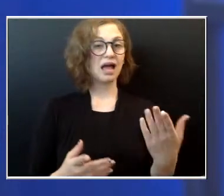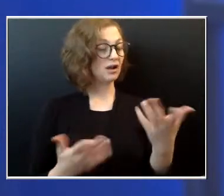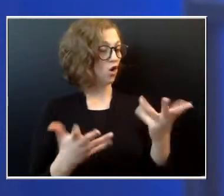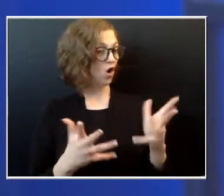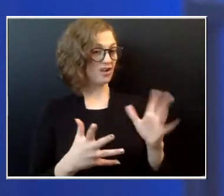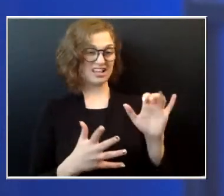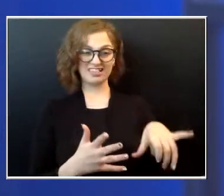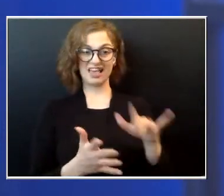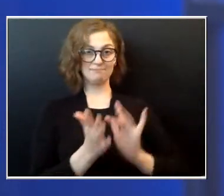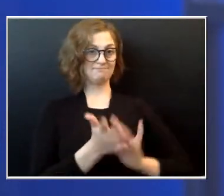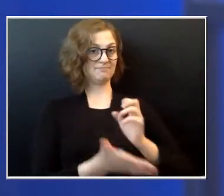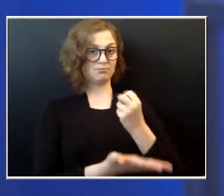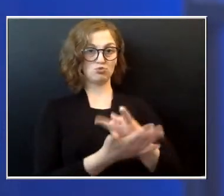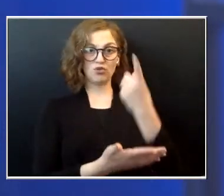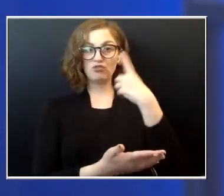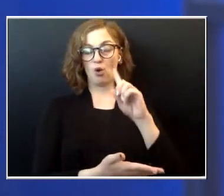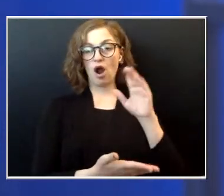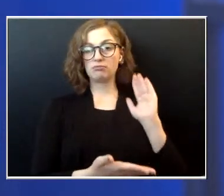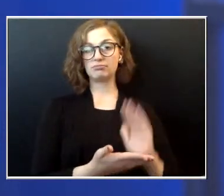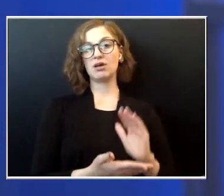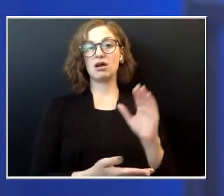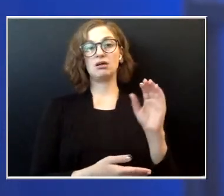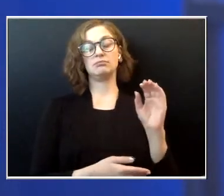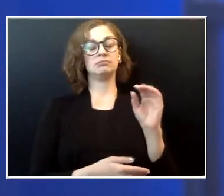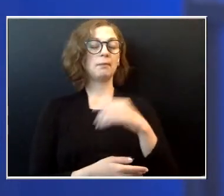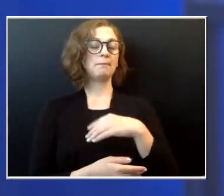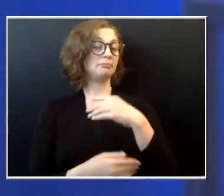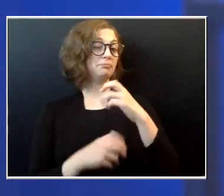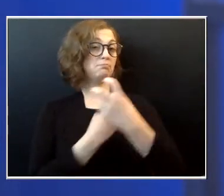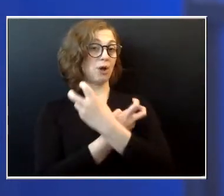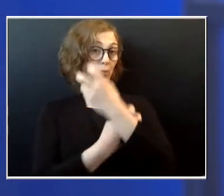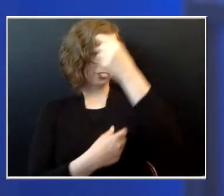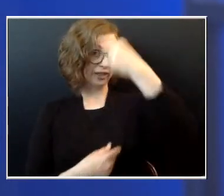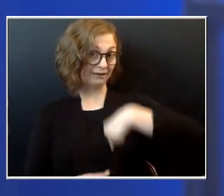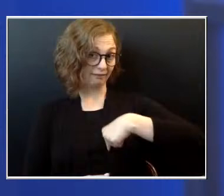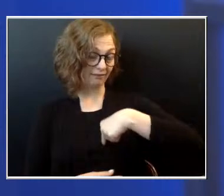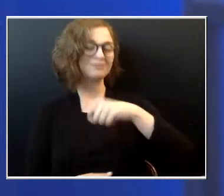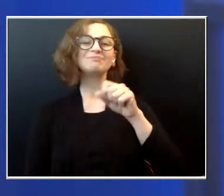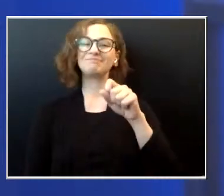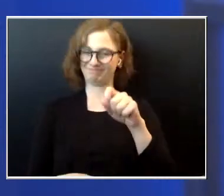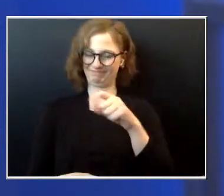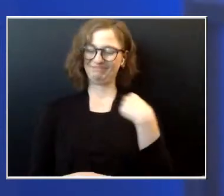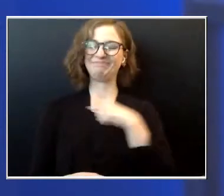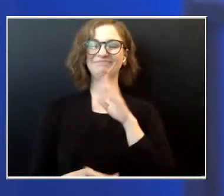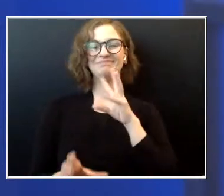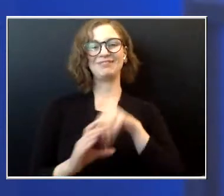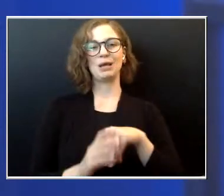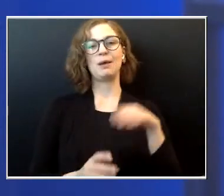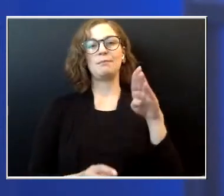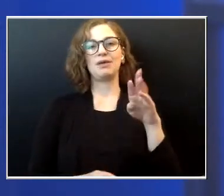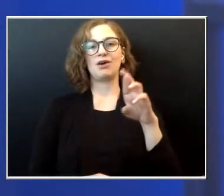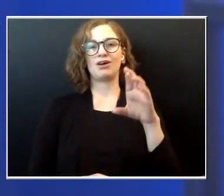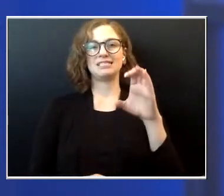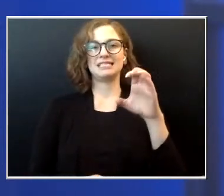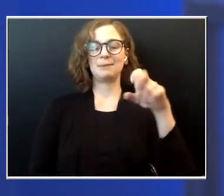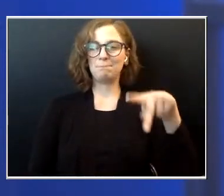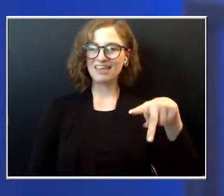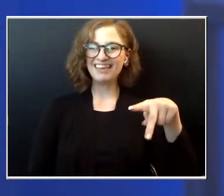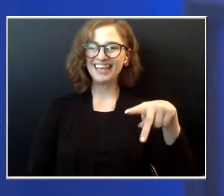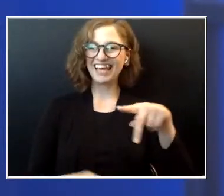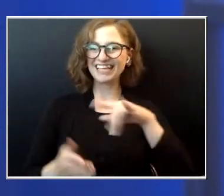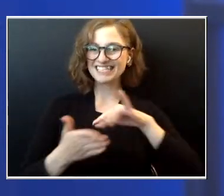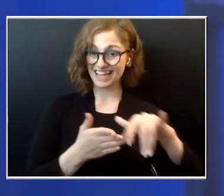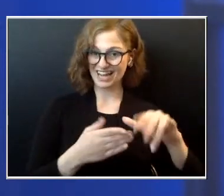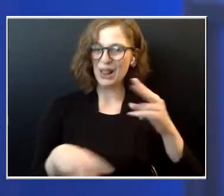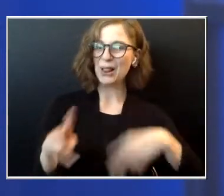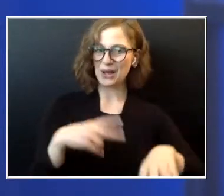in this international study. That is the BRCA-P study that is looking at denosumab, which is a medication